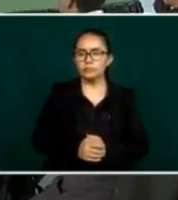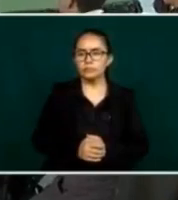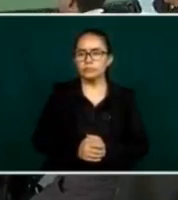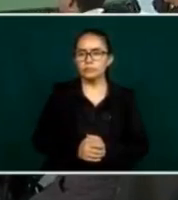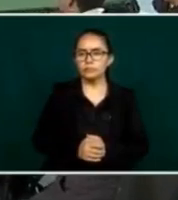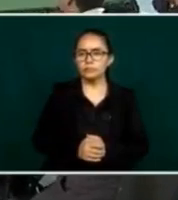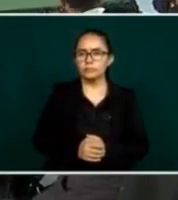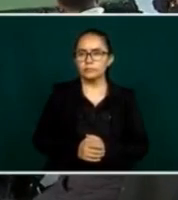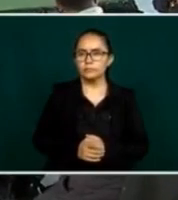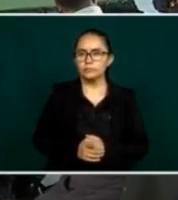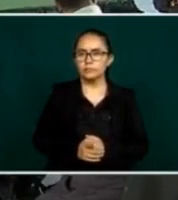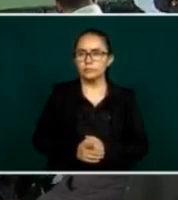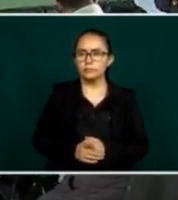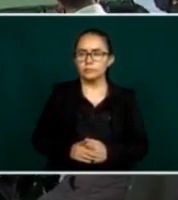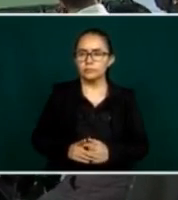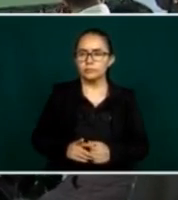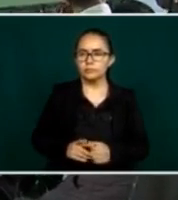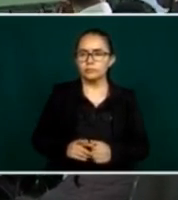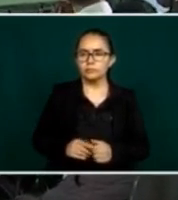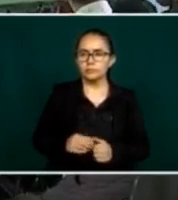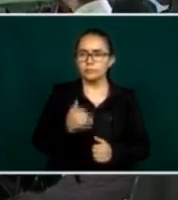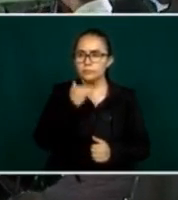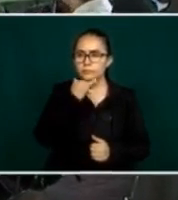So one from Nayarit and one a national.